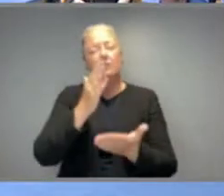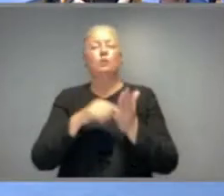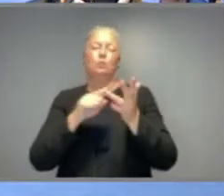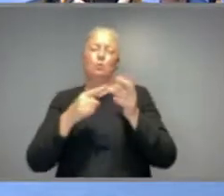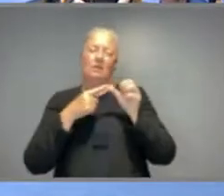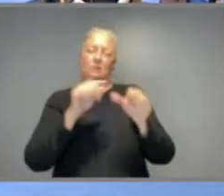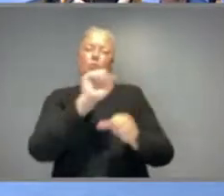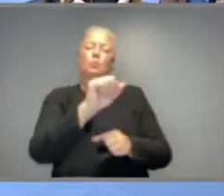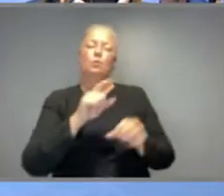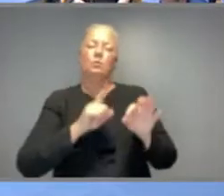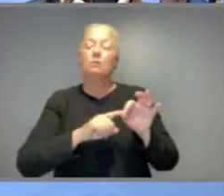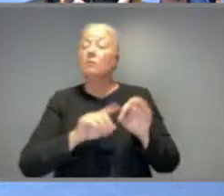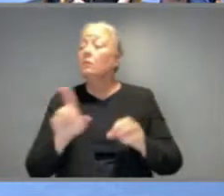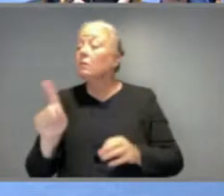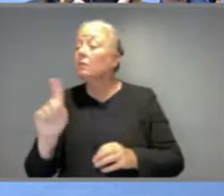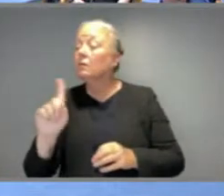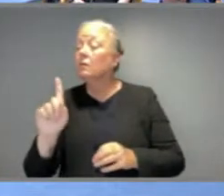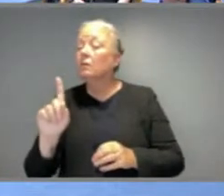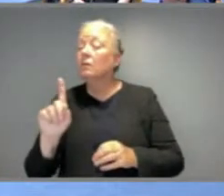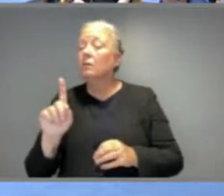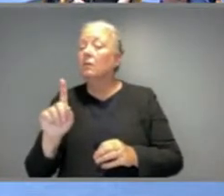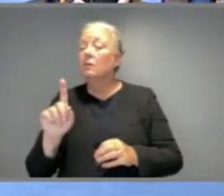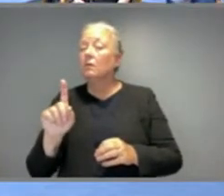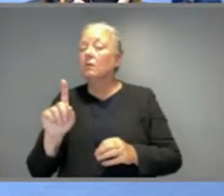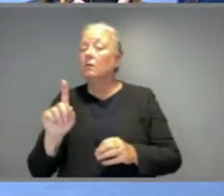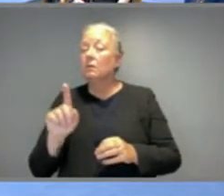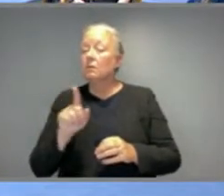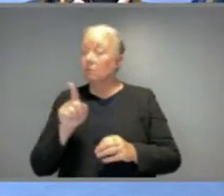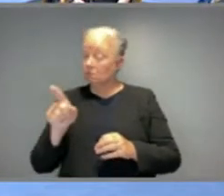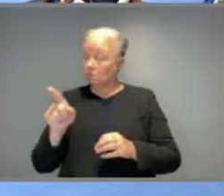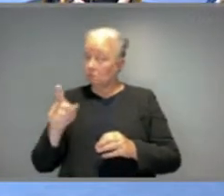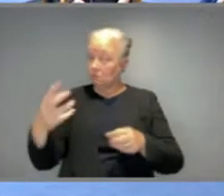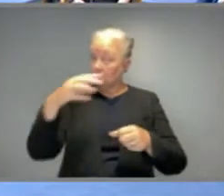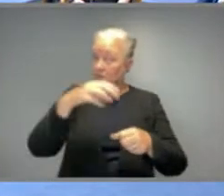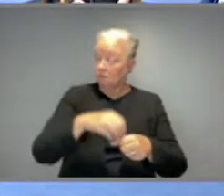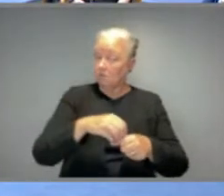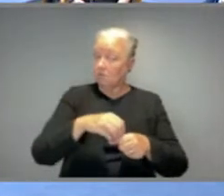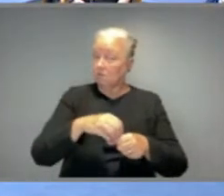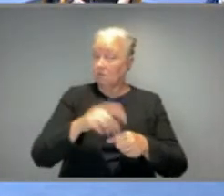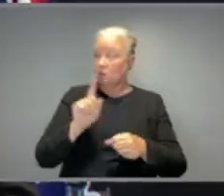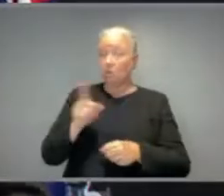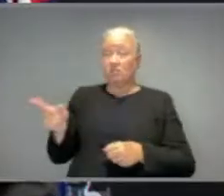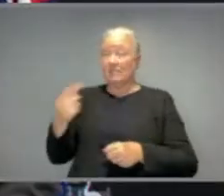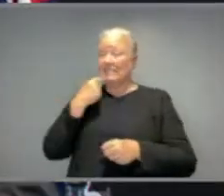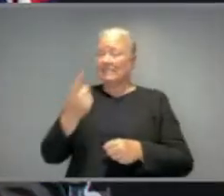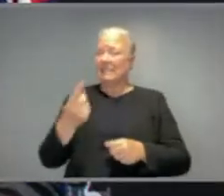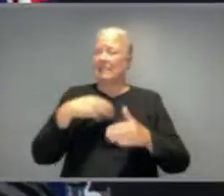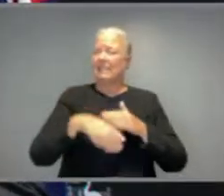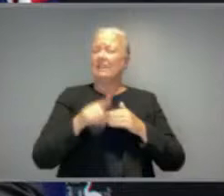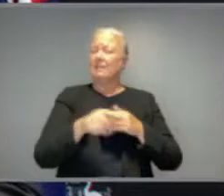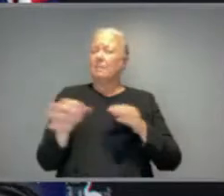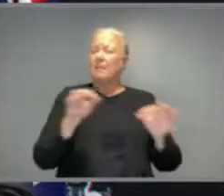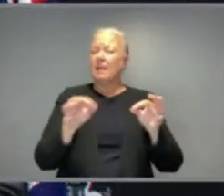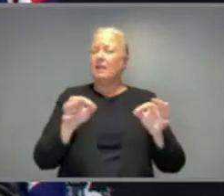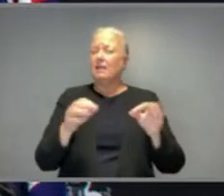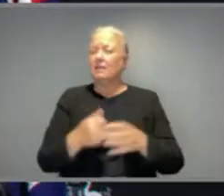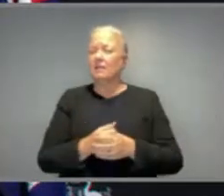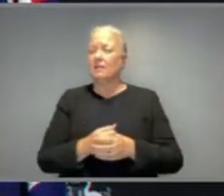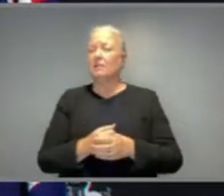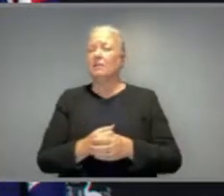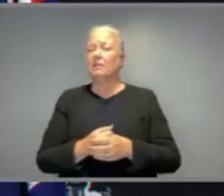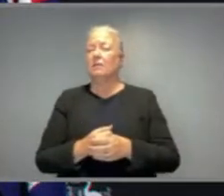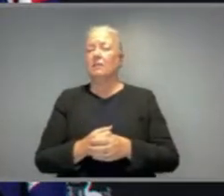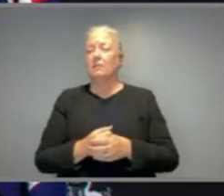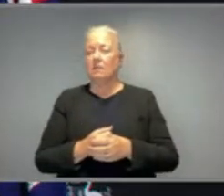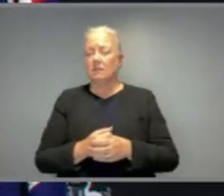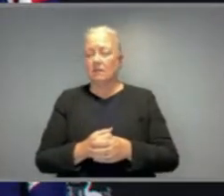Sorry? Of the strategy. That's what Professor McVernon said. Well, on the 20 to 39, General Frewen may